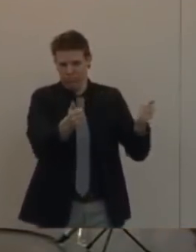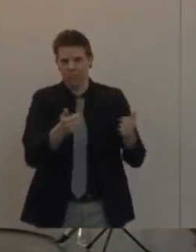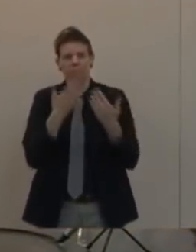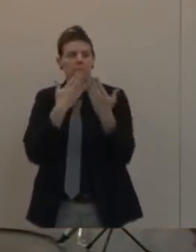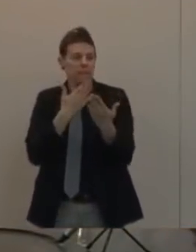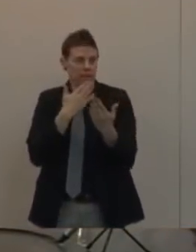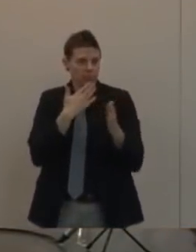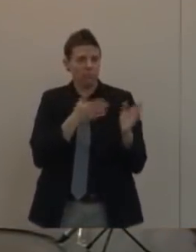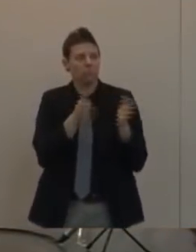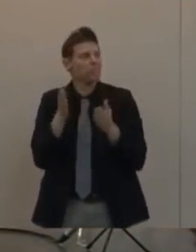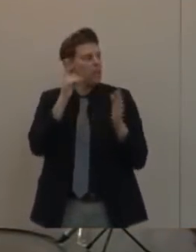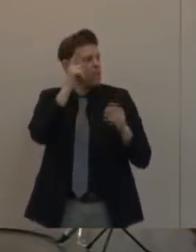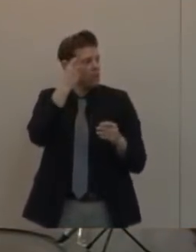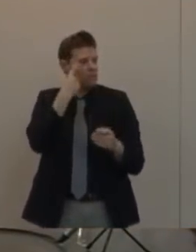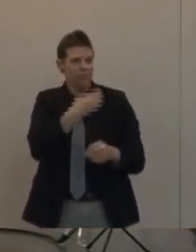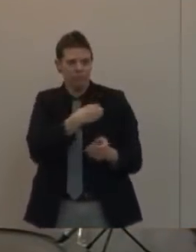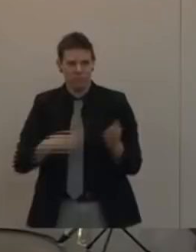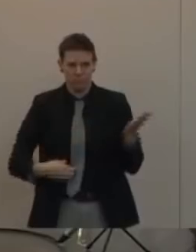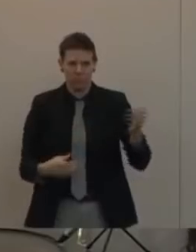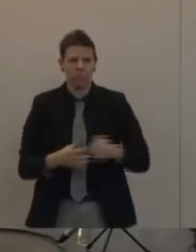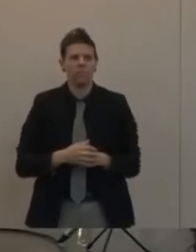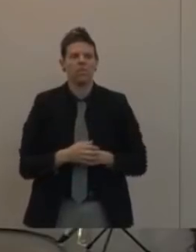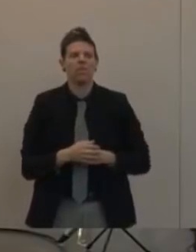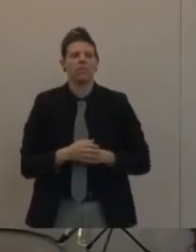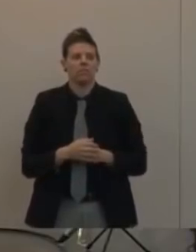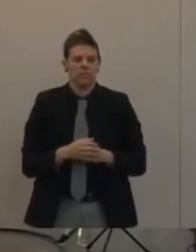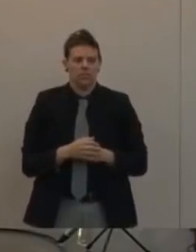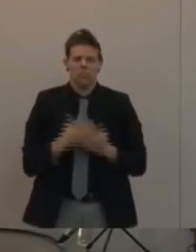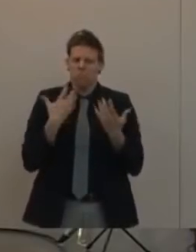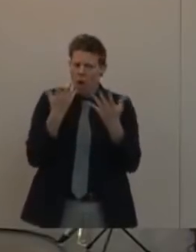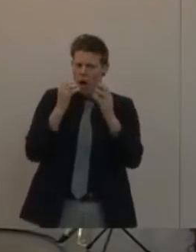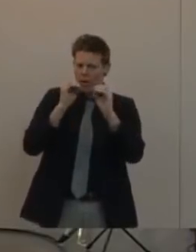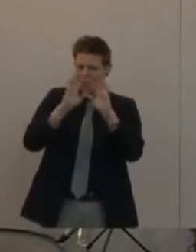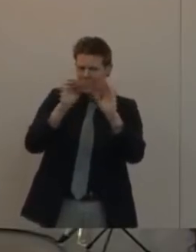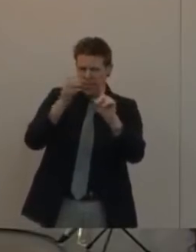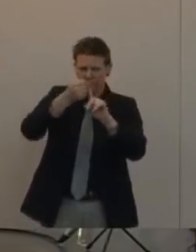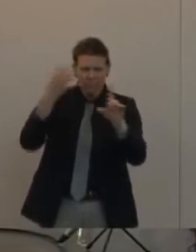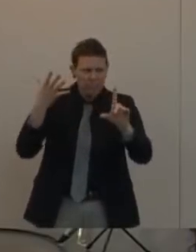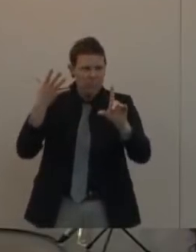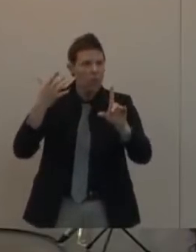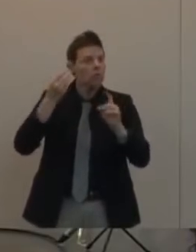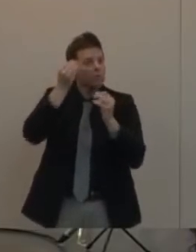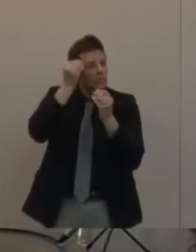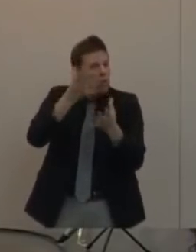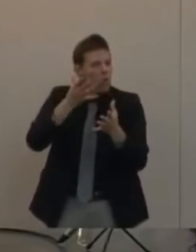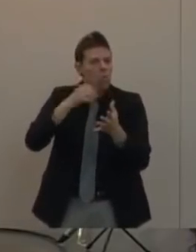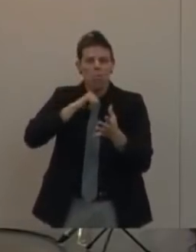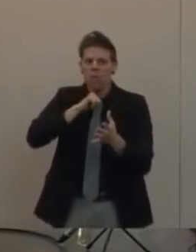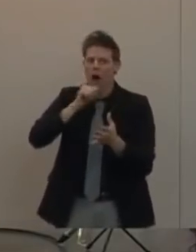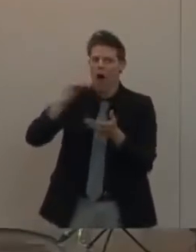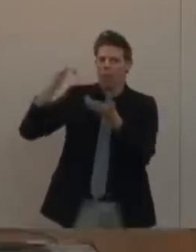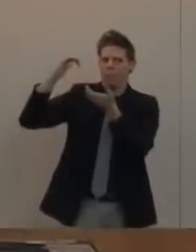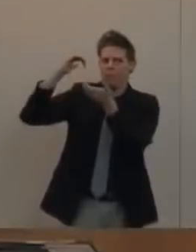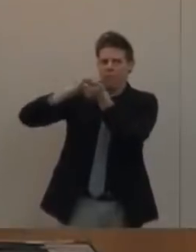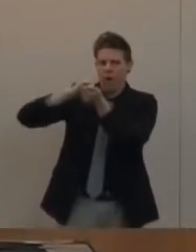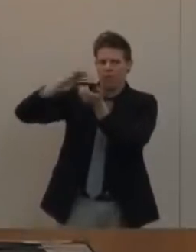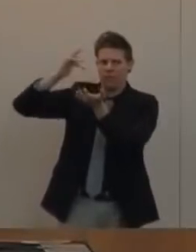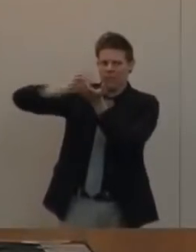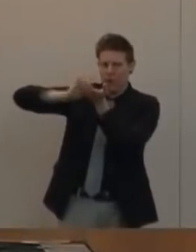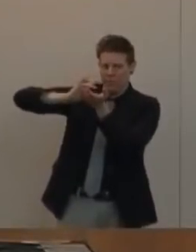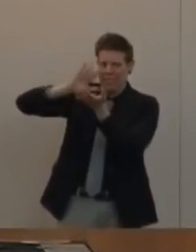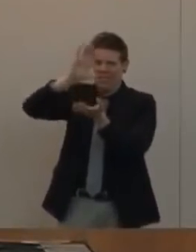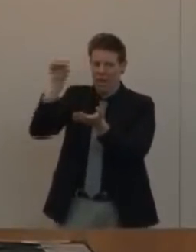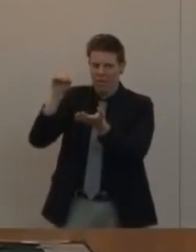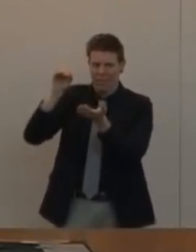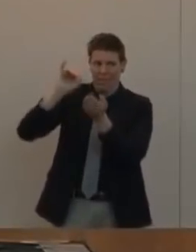and then I'm going to do a clarification. We're not partnering actually with national pharmaceutical companies, but large, big